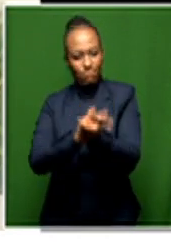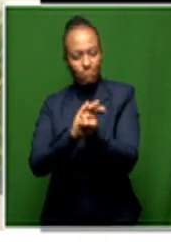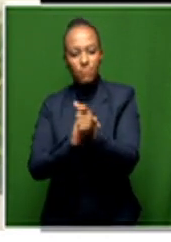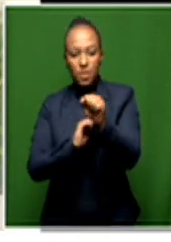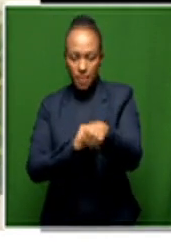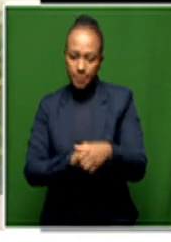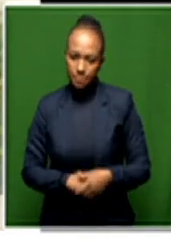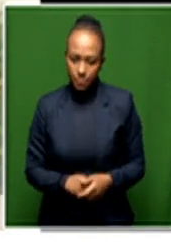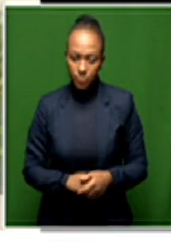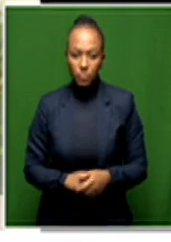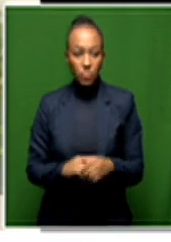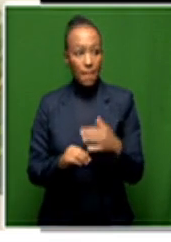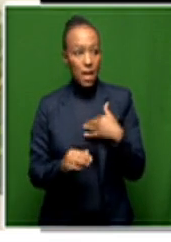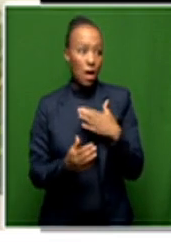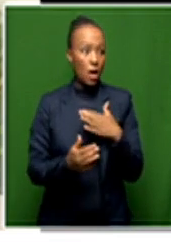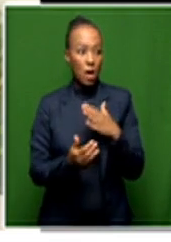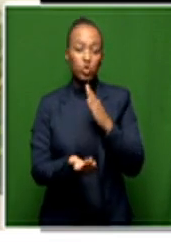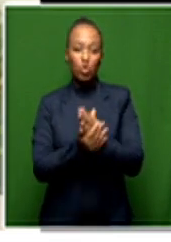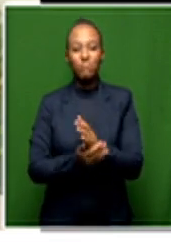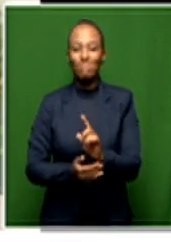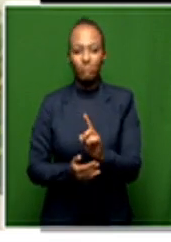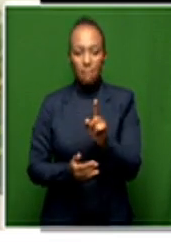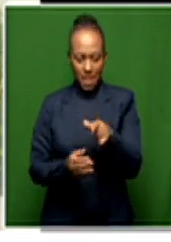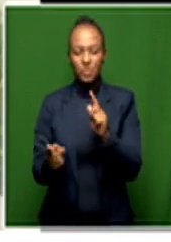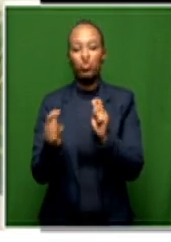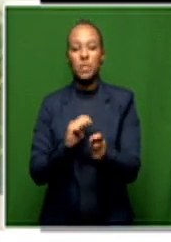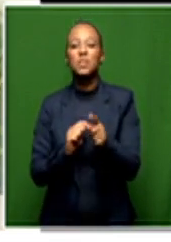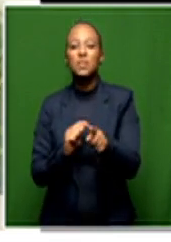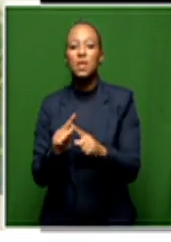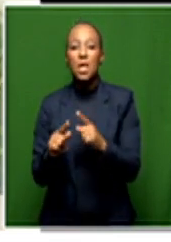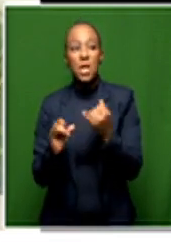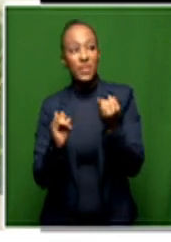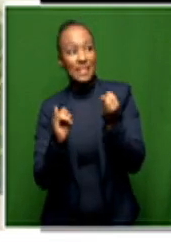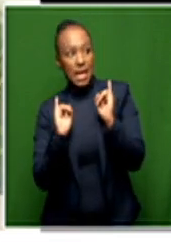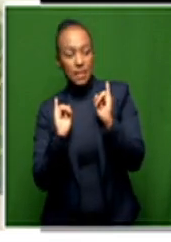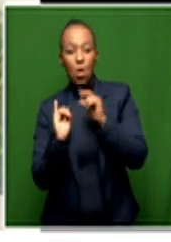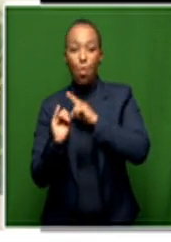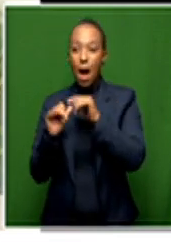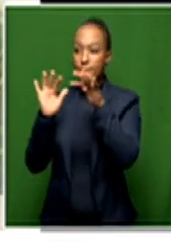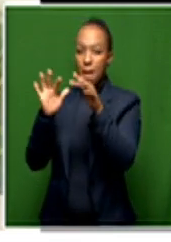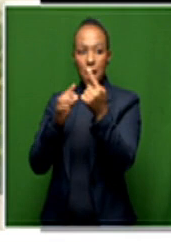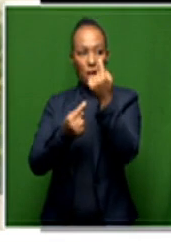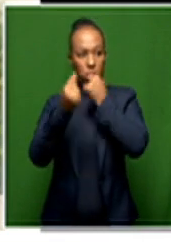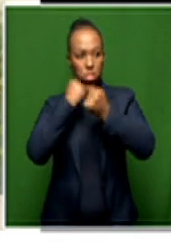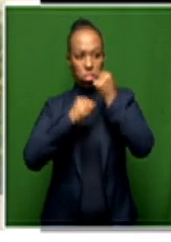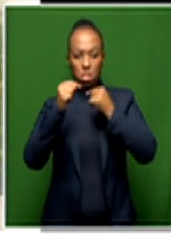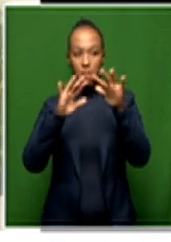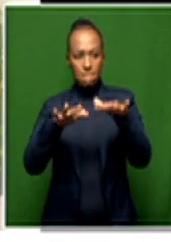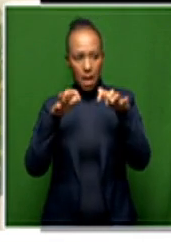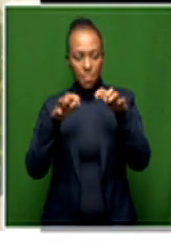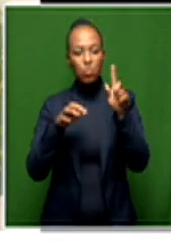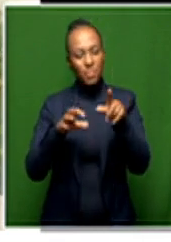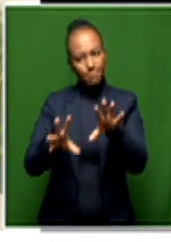doubt about that. If we are serious, we will have to take the public criticism